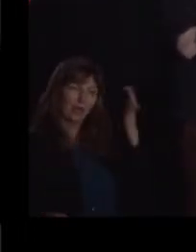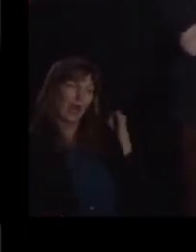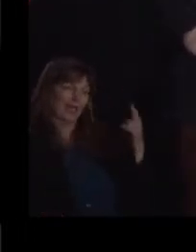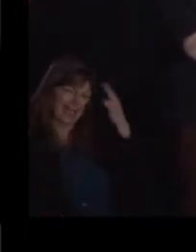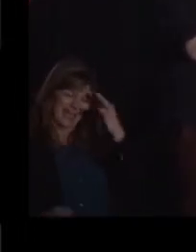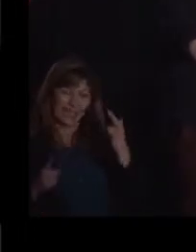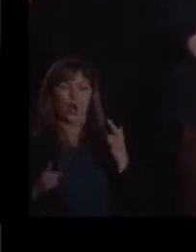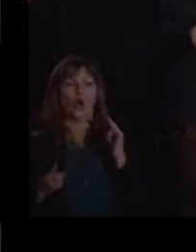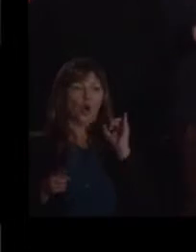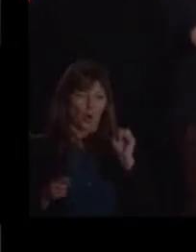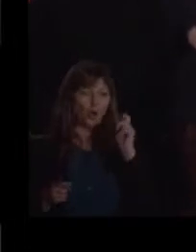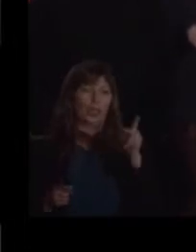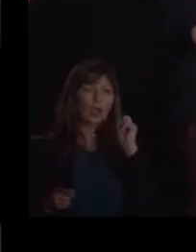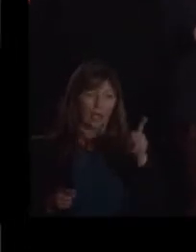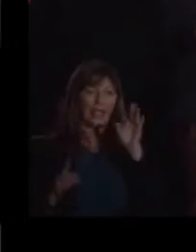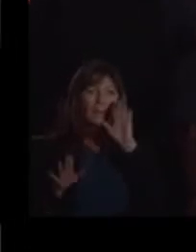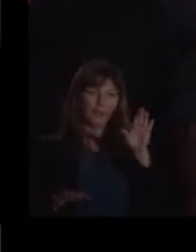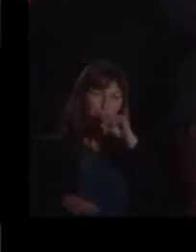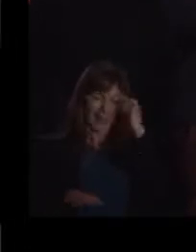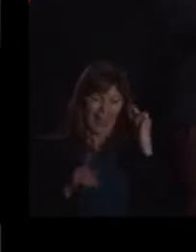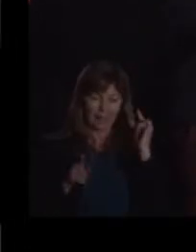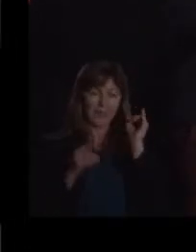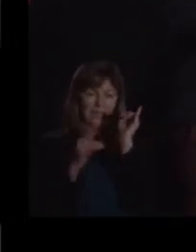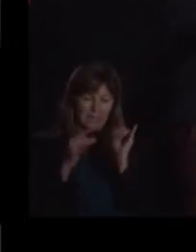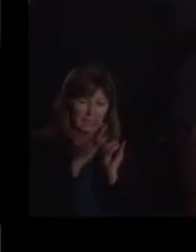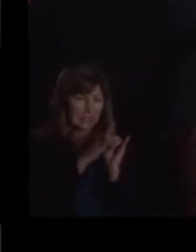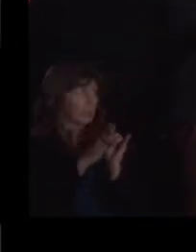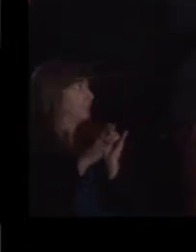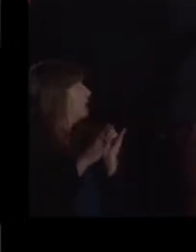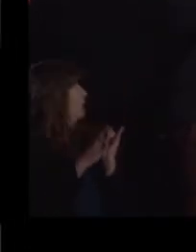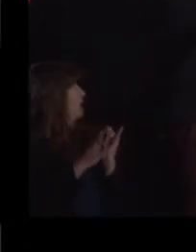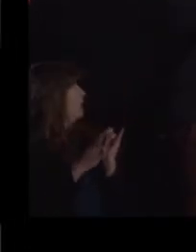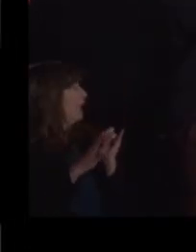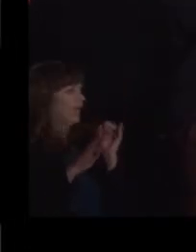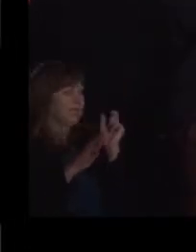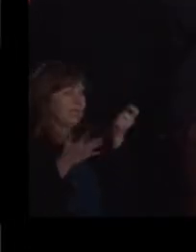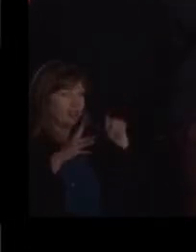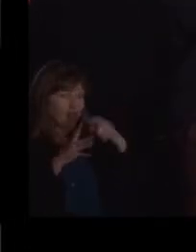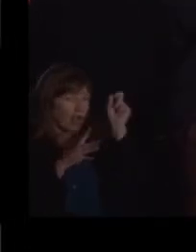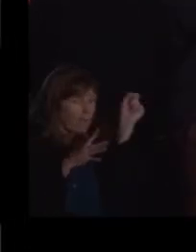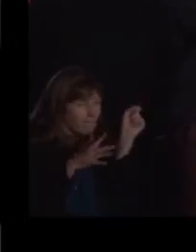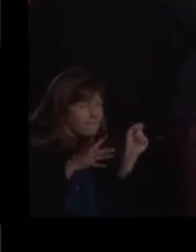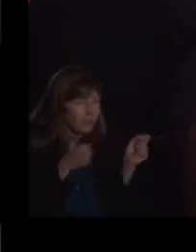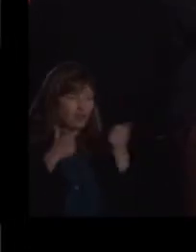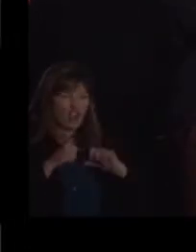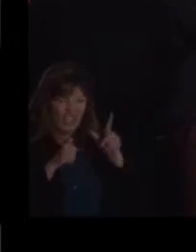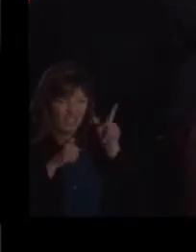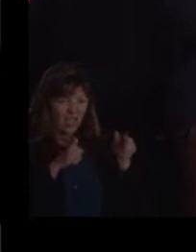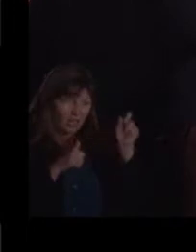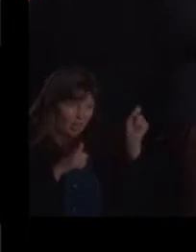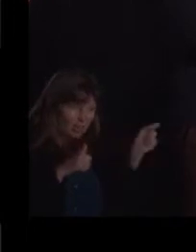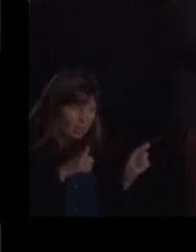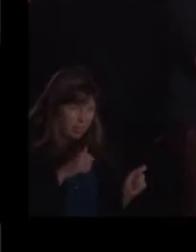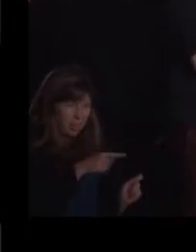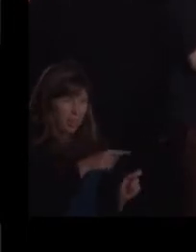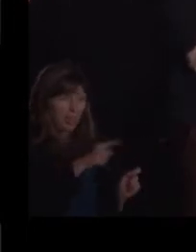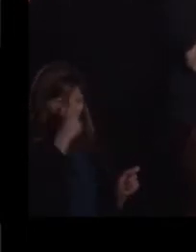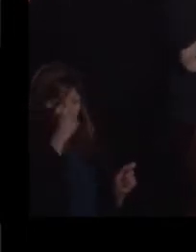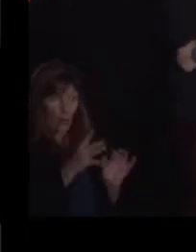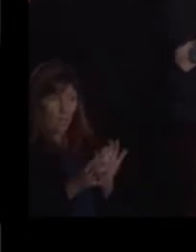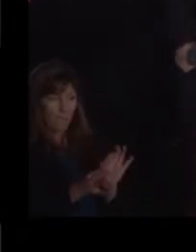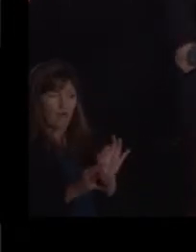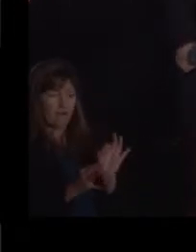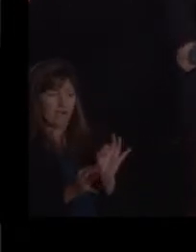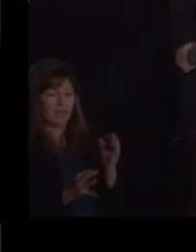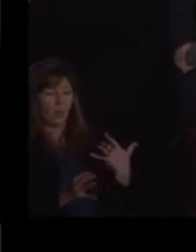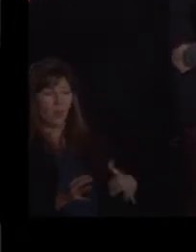like, right, okay, this is the line. It's black, can't get this wrong. And you go, oh, and then you do it. And it'd be perfect.